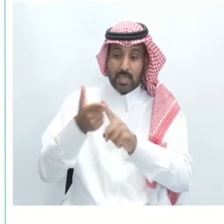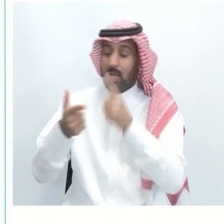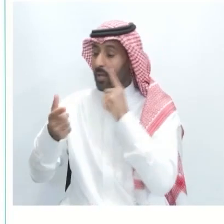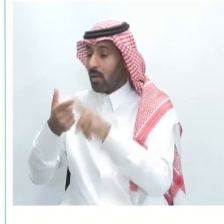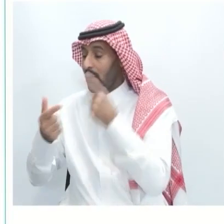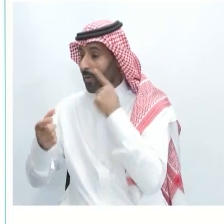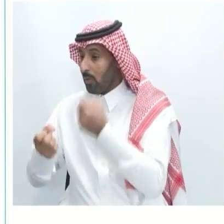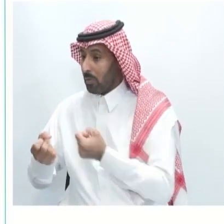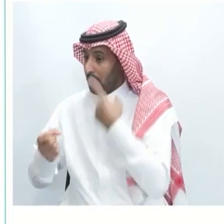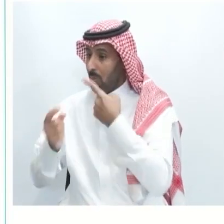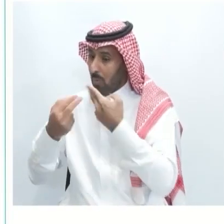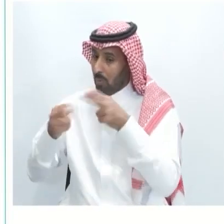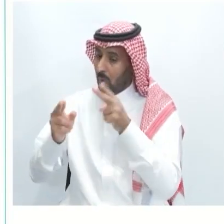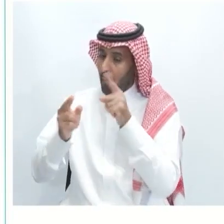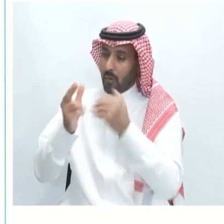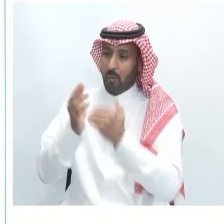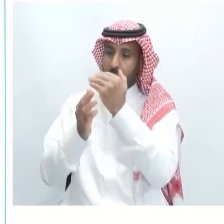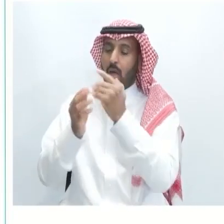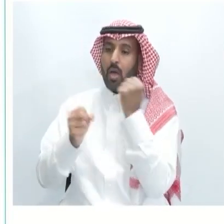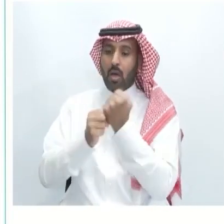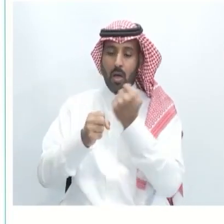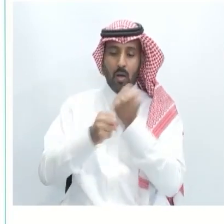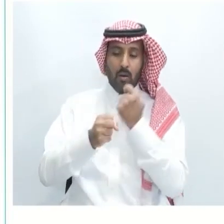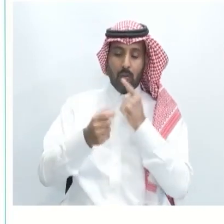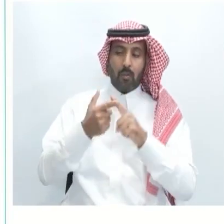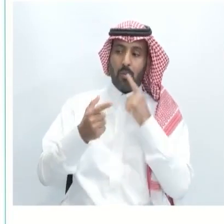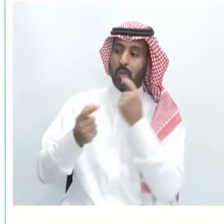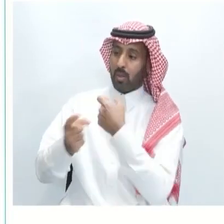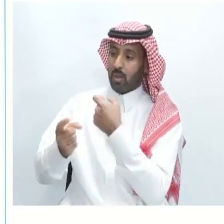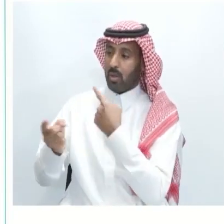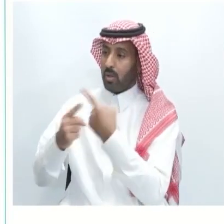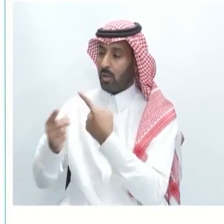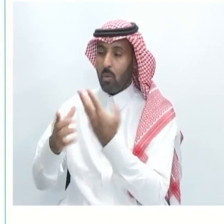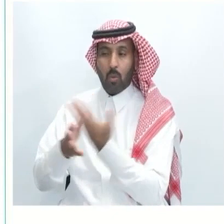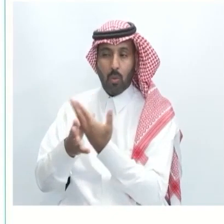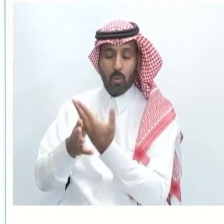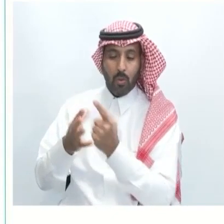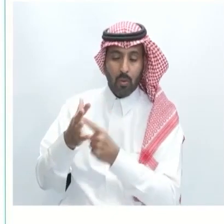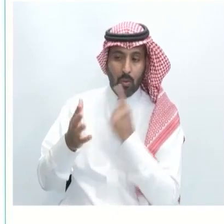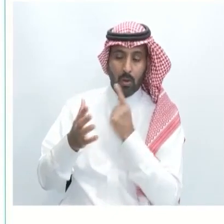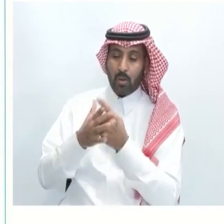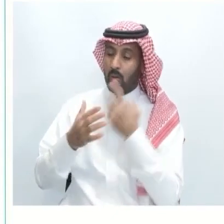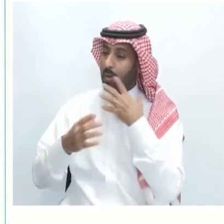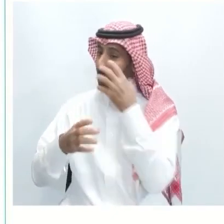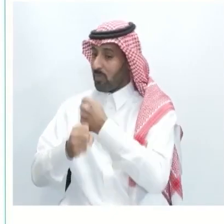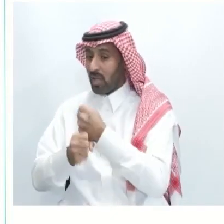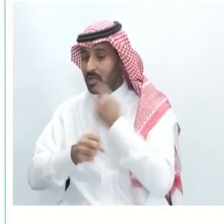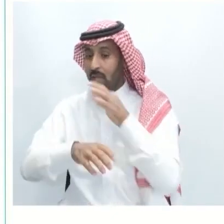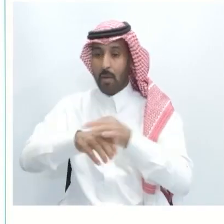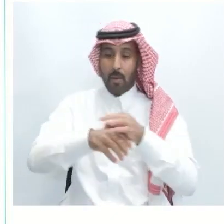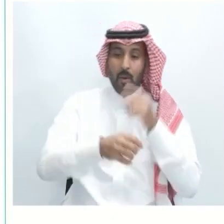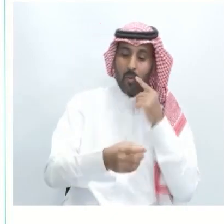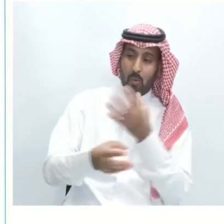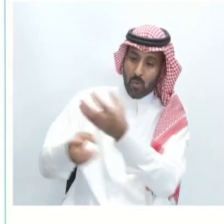80% satisfaction rating. Many of the firefighters interviewed indicated the satisfaction they get from protecting people as well as